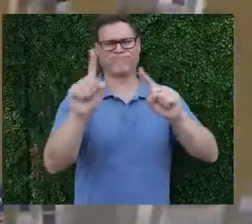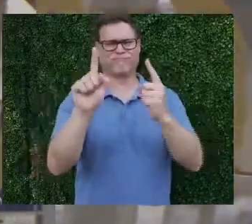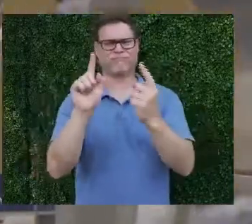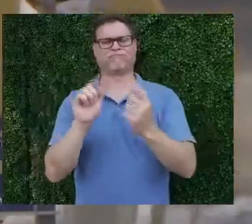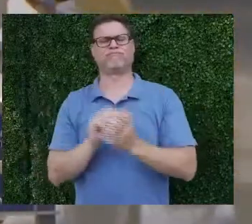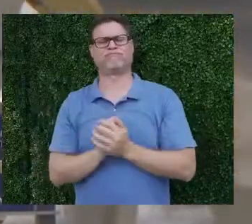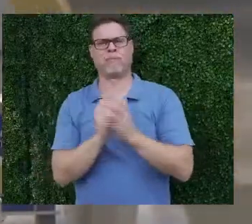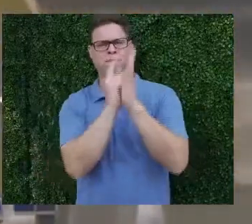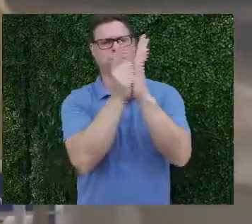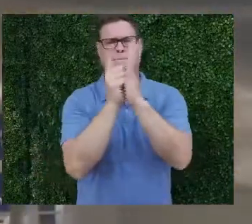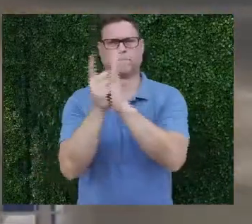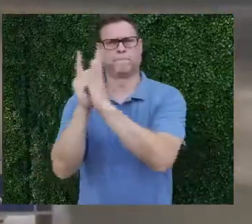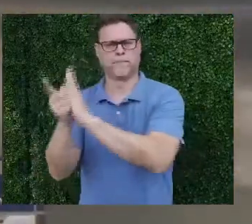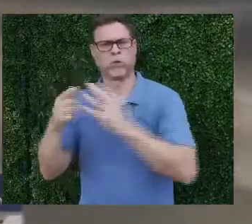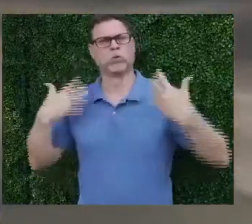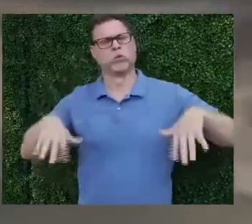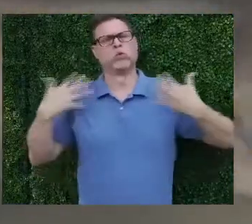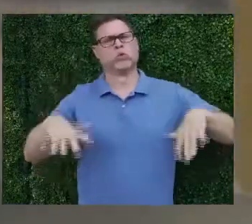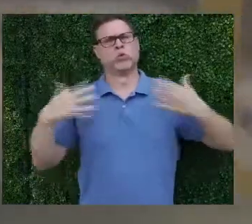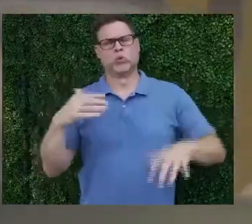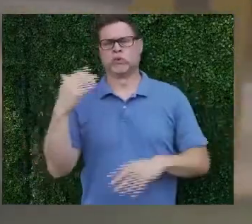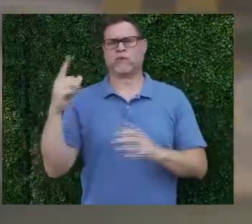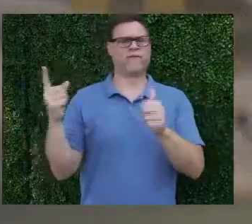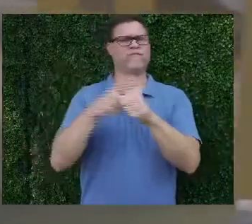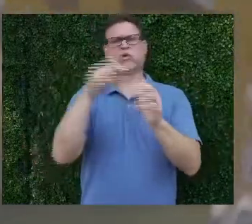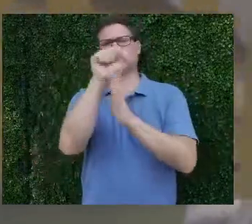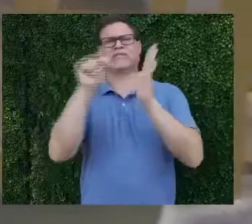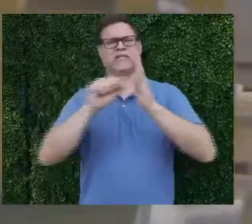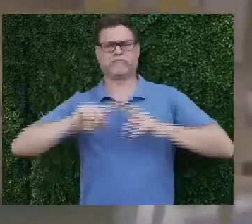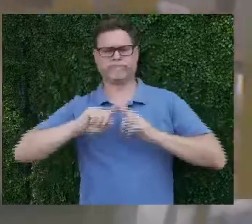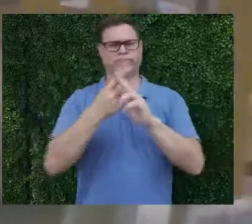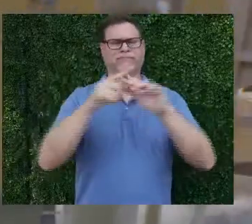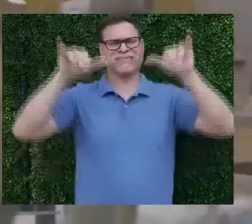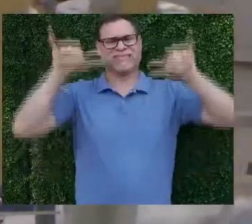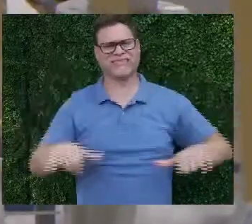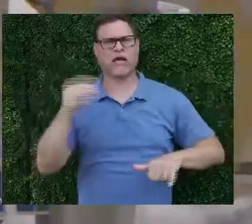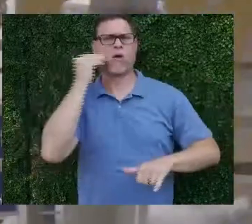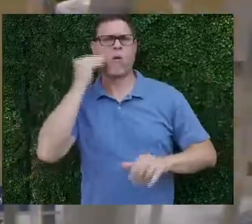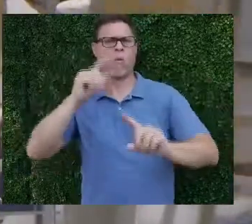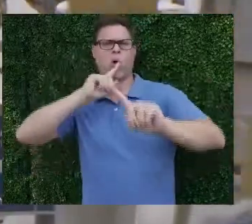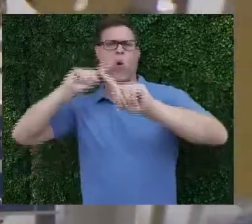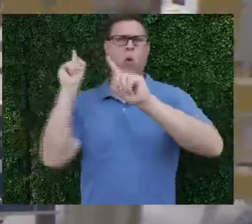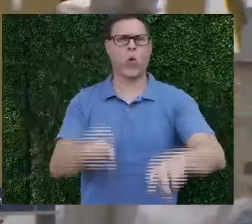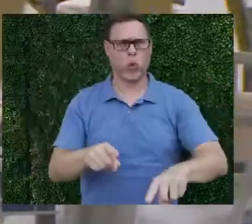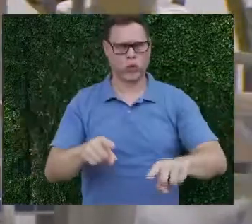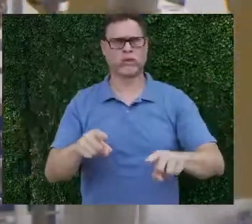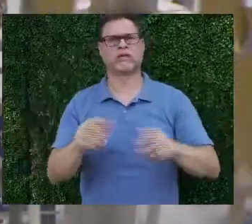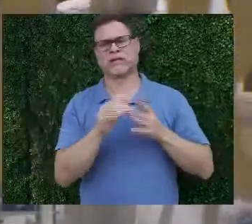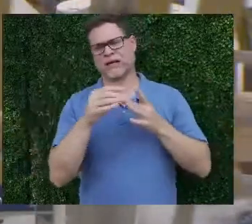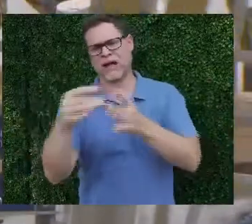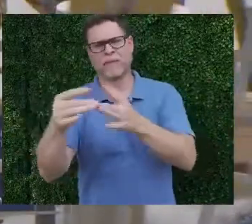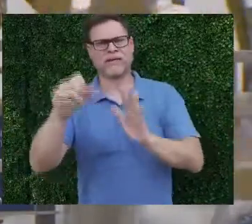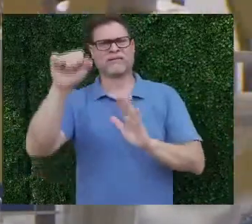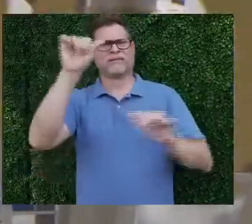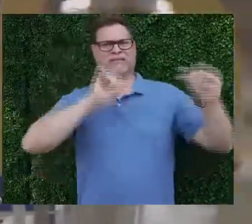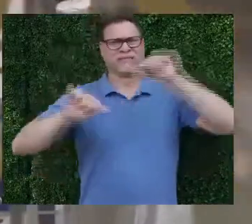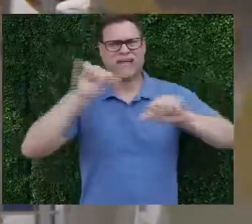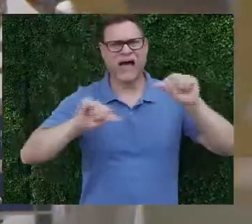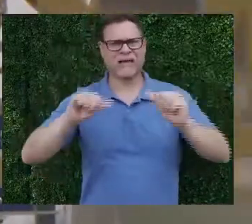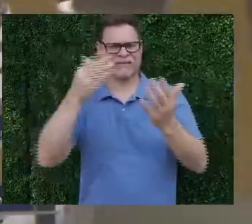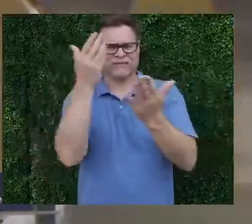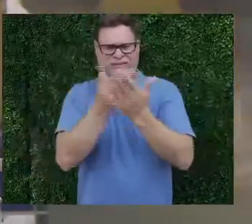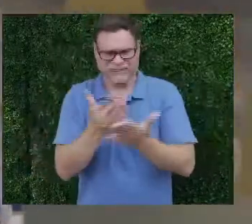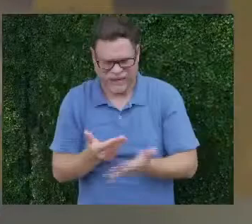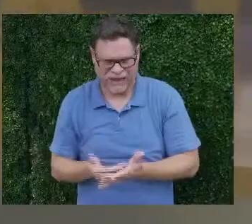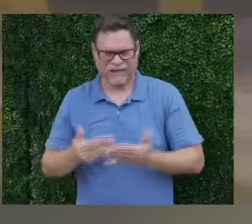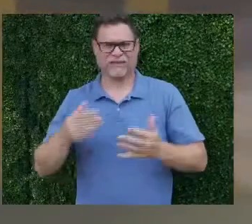of the last 15 months. This was the first state to initiate a stay-at-home order. This was a state that was guided by science, by data, by facts,